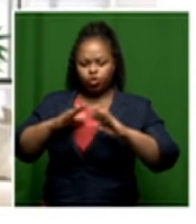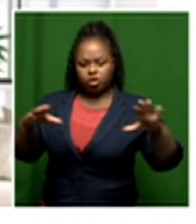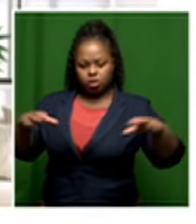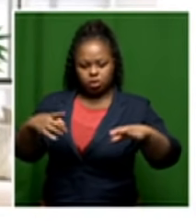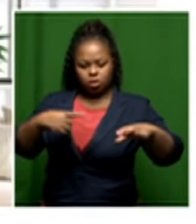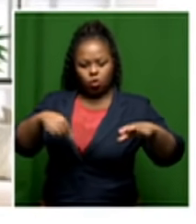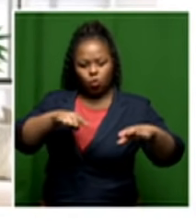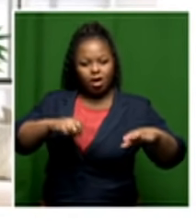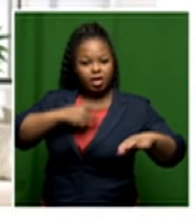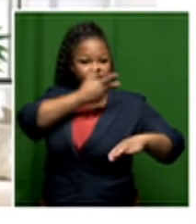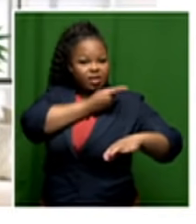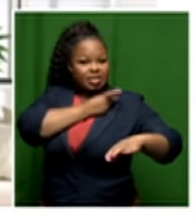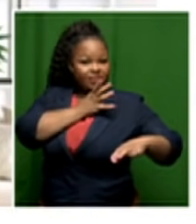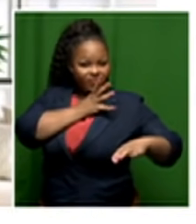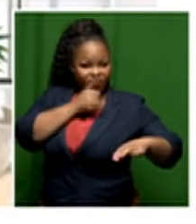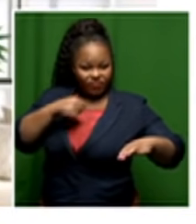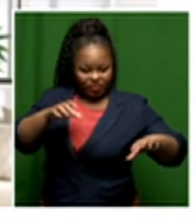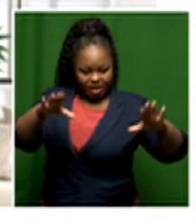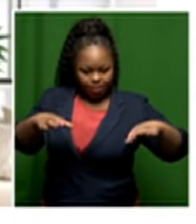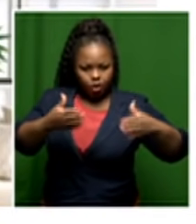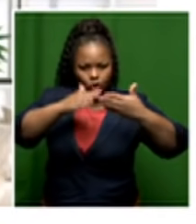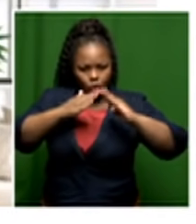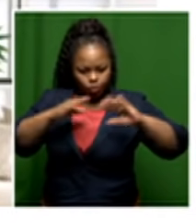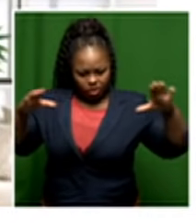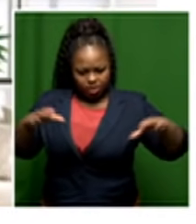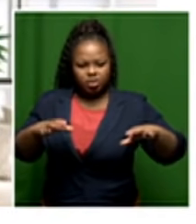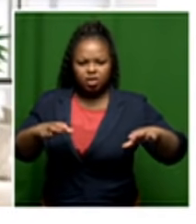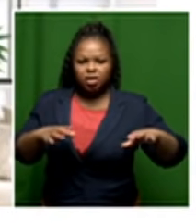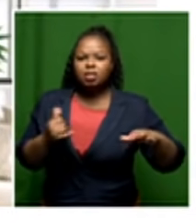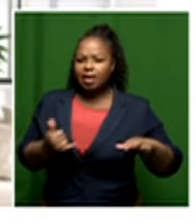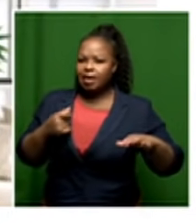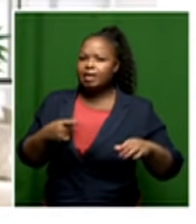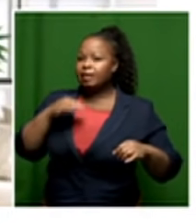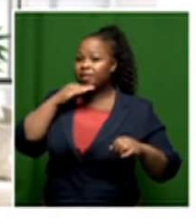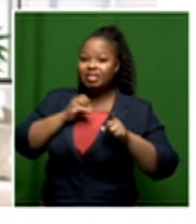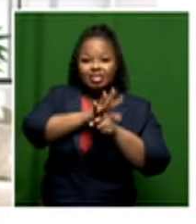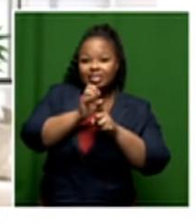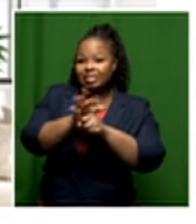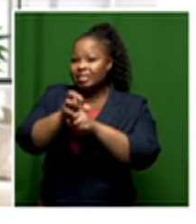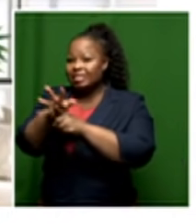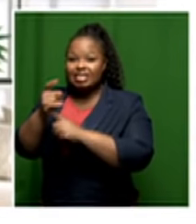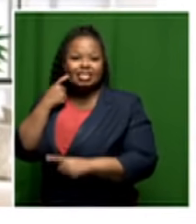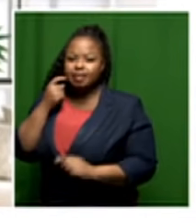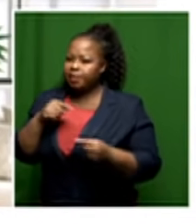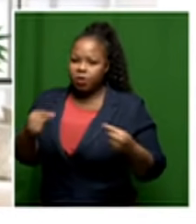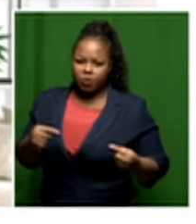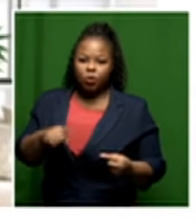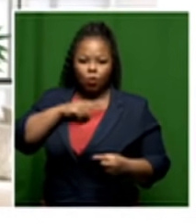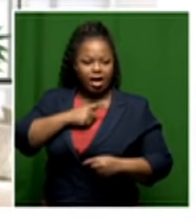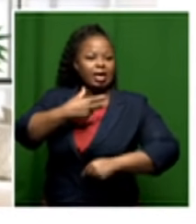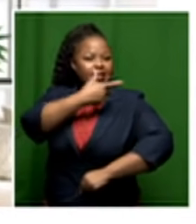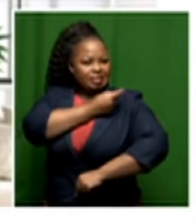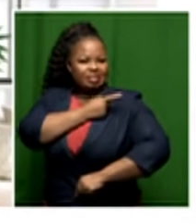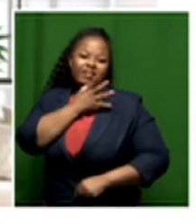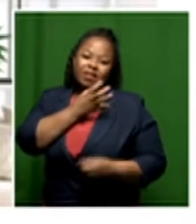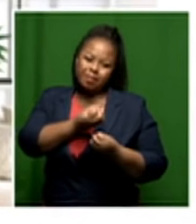many people have been vaccinated, and therefore at a community level, there's less transmission. So in a country like South Africa, where we